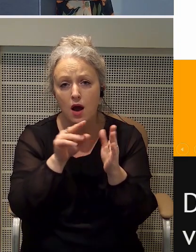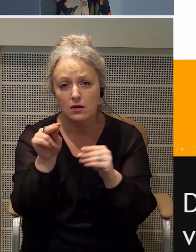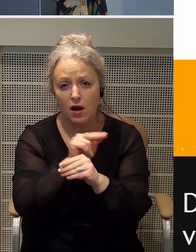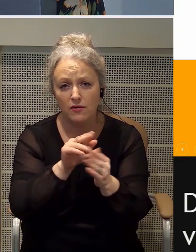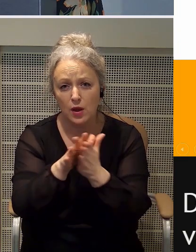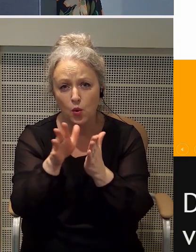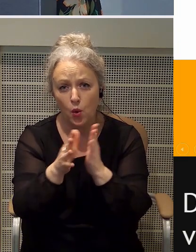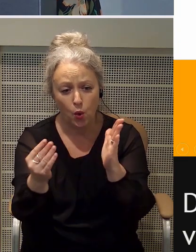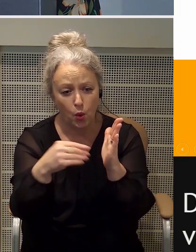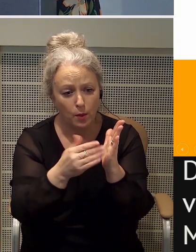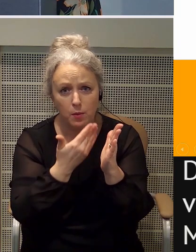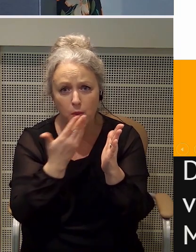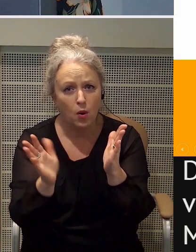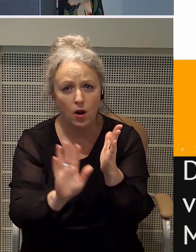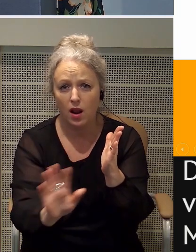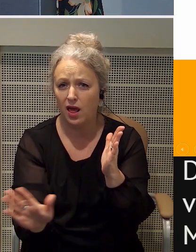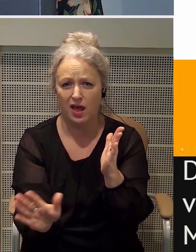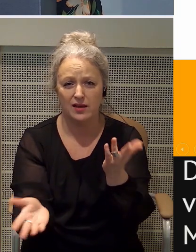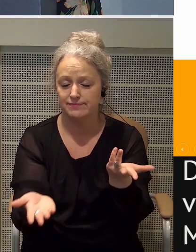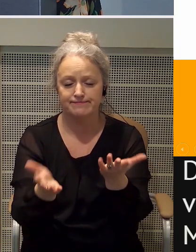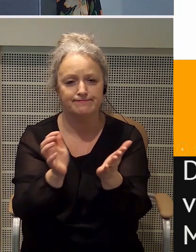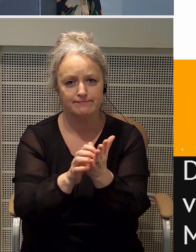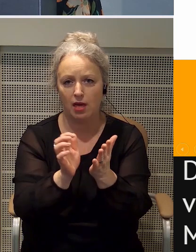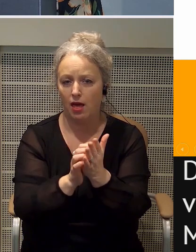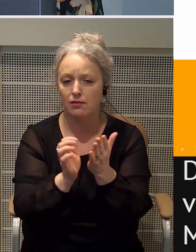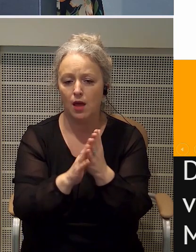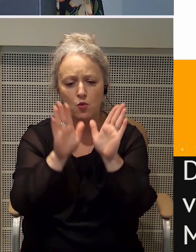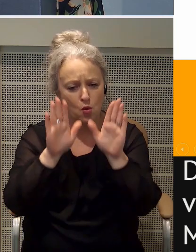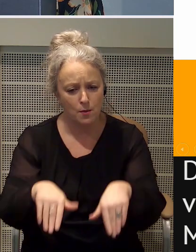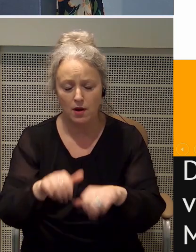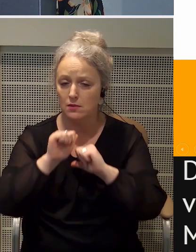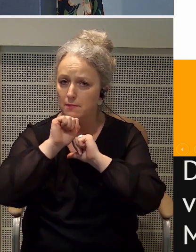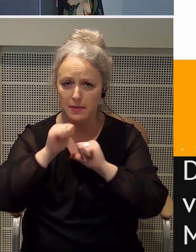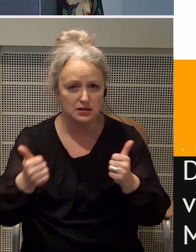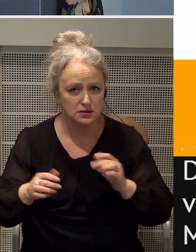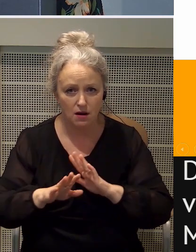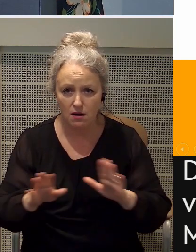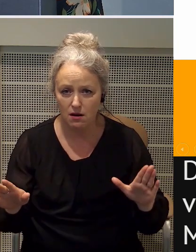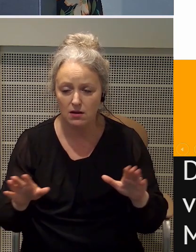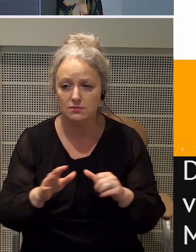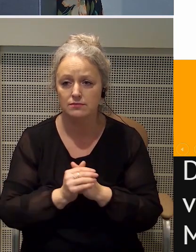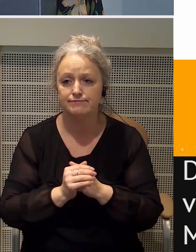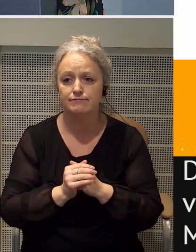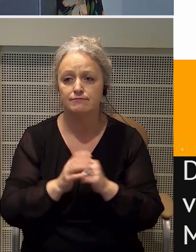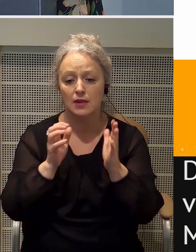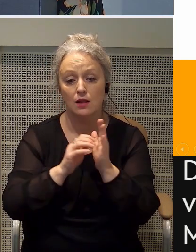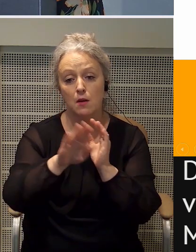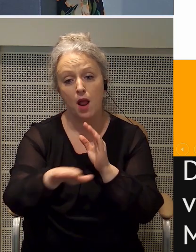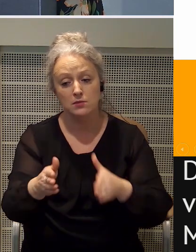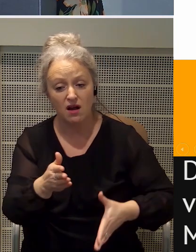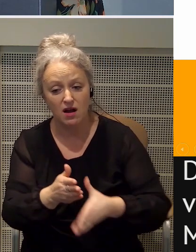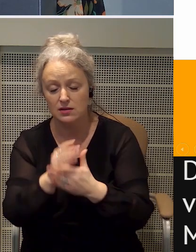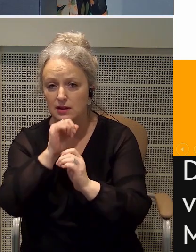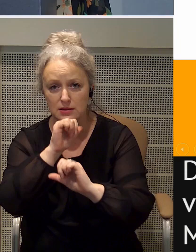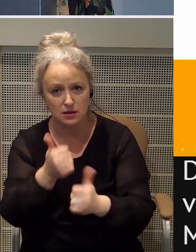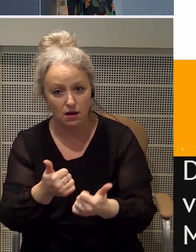budget didn't even reach the treatment for one of the children. So we didn't make